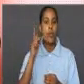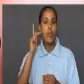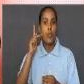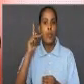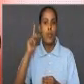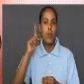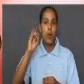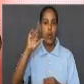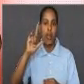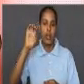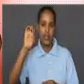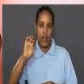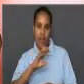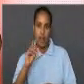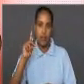polyethylene and